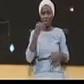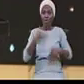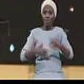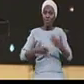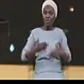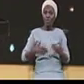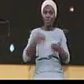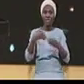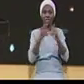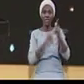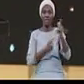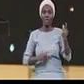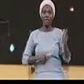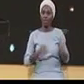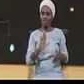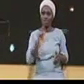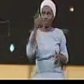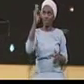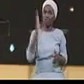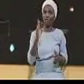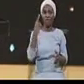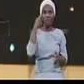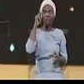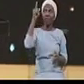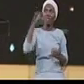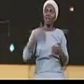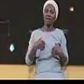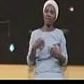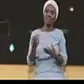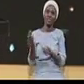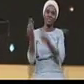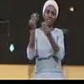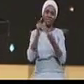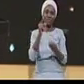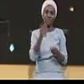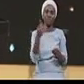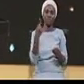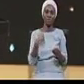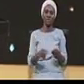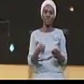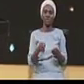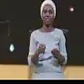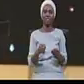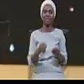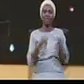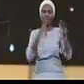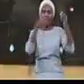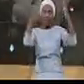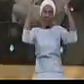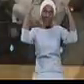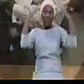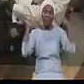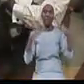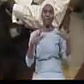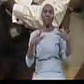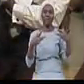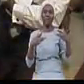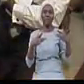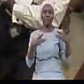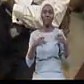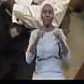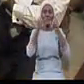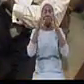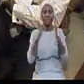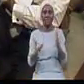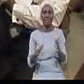God. For he has given you the former rain moderately. The former blessings were moderate.